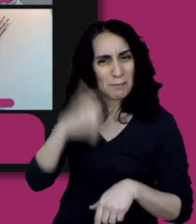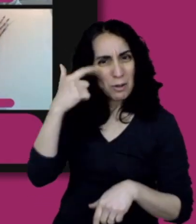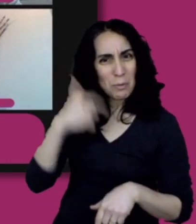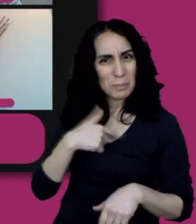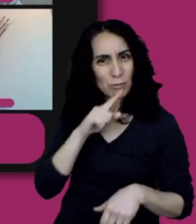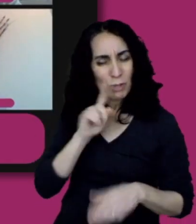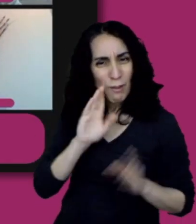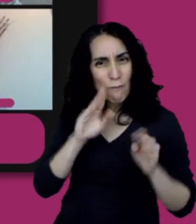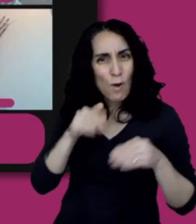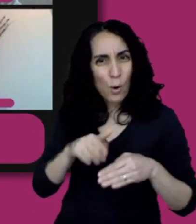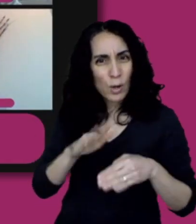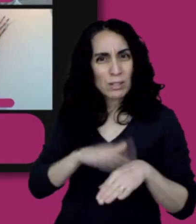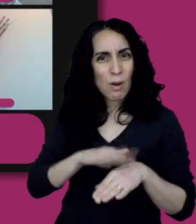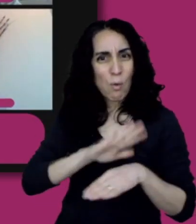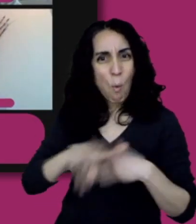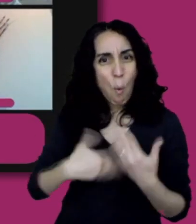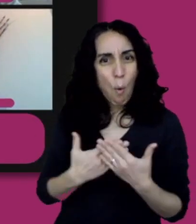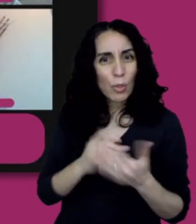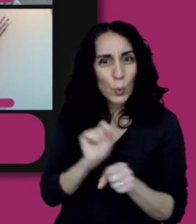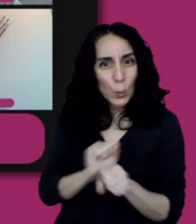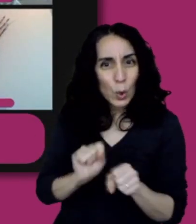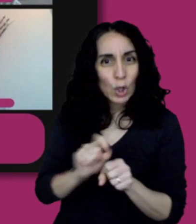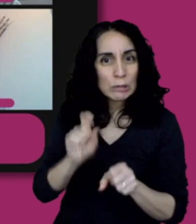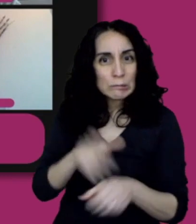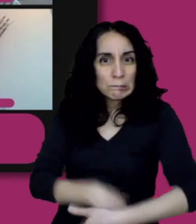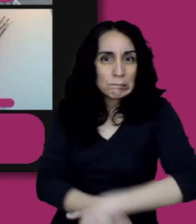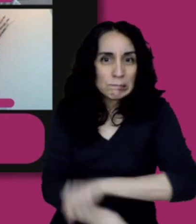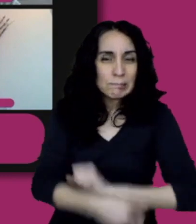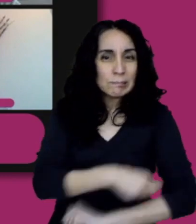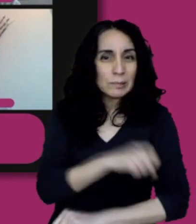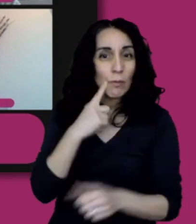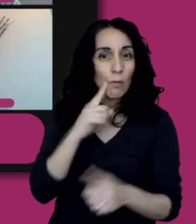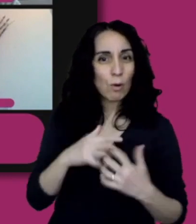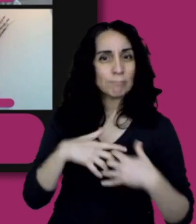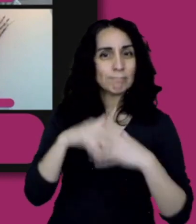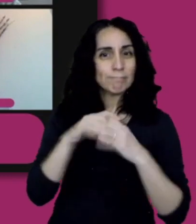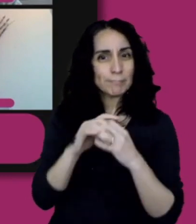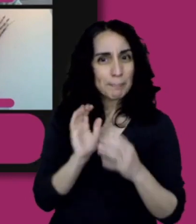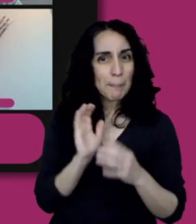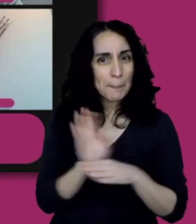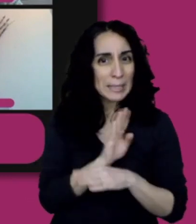in and focus on what it takes to get it up and running as quickly as possible.